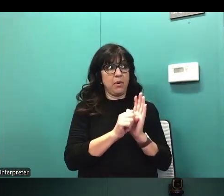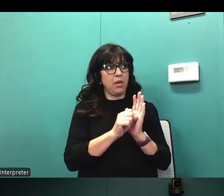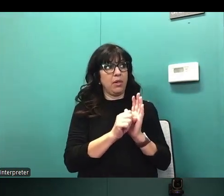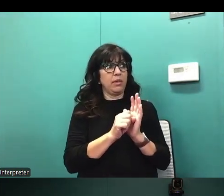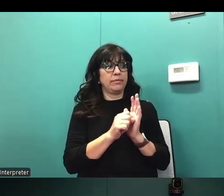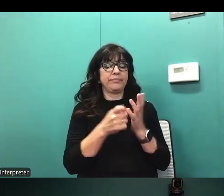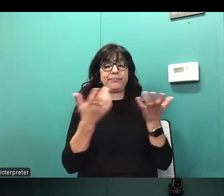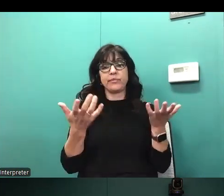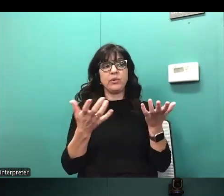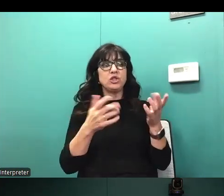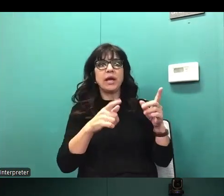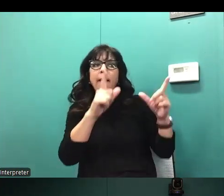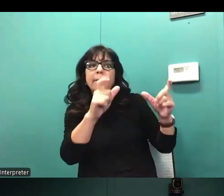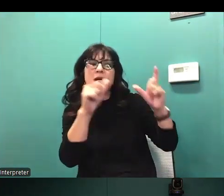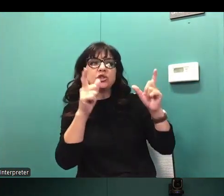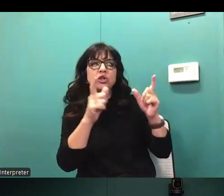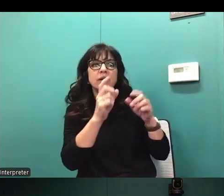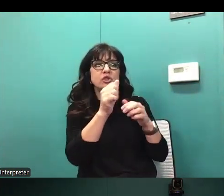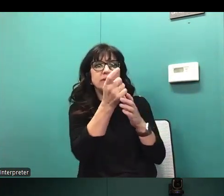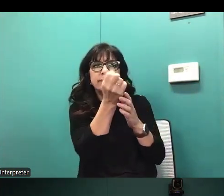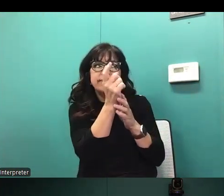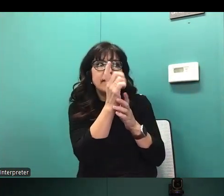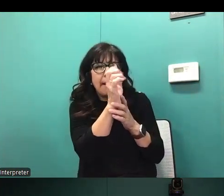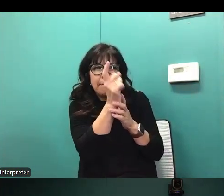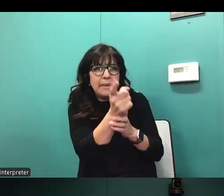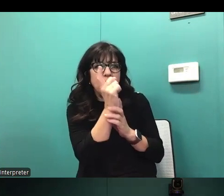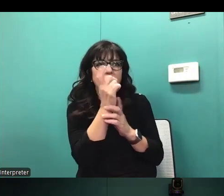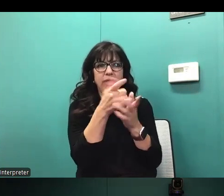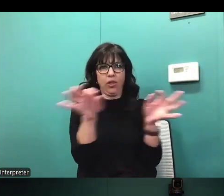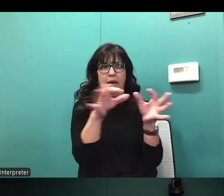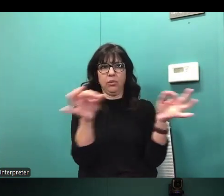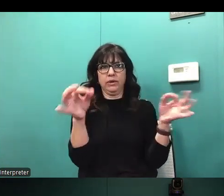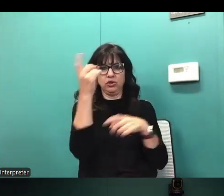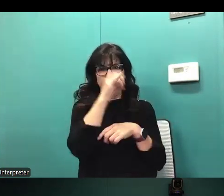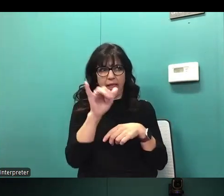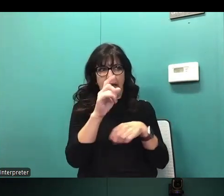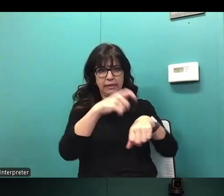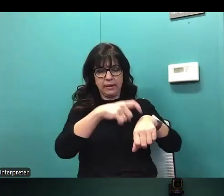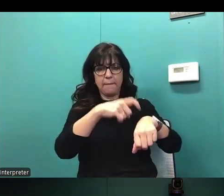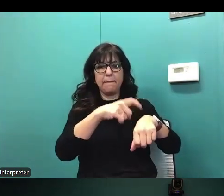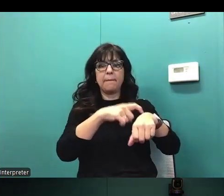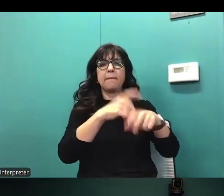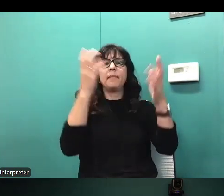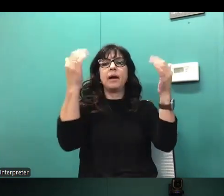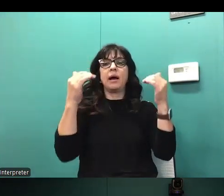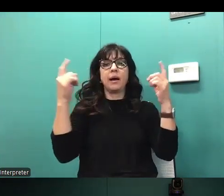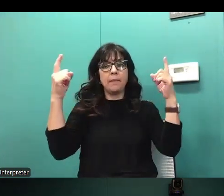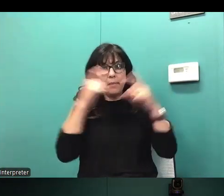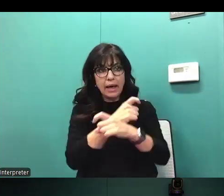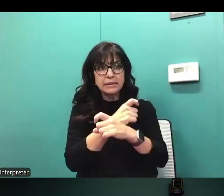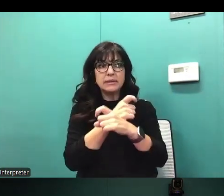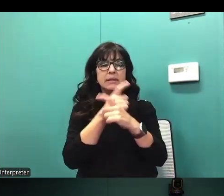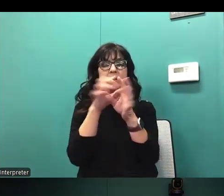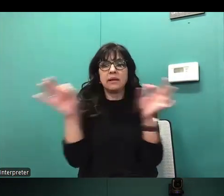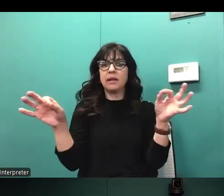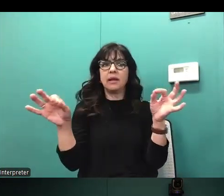get a snapshot of what their utterance length are, which is really important. The complexity of the language, articulation, you